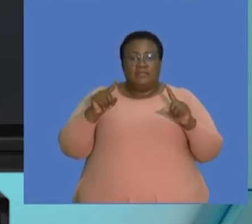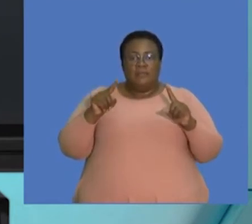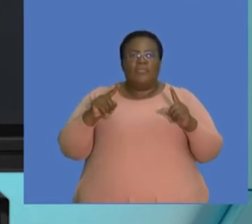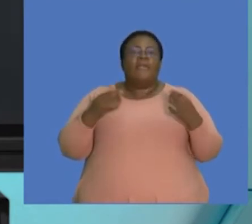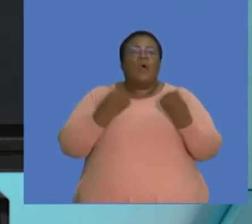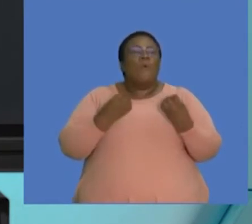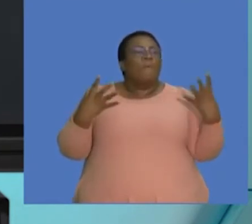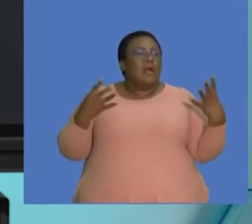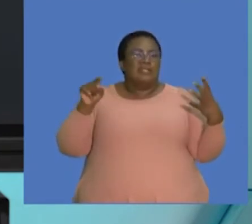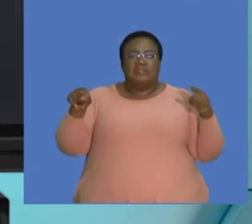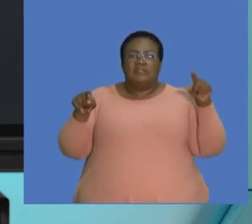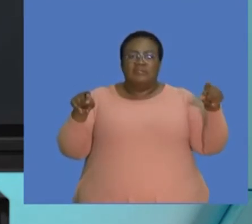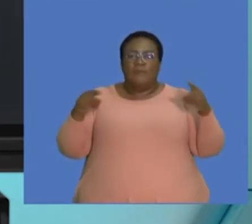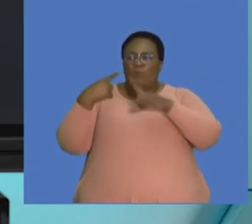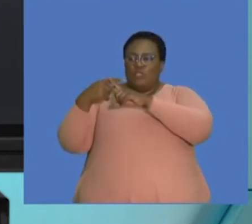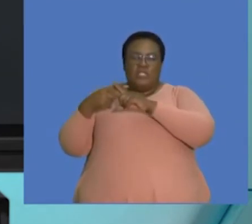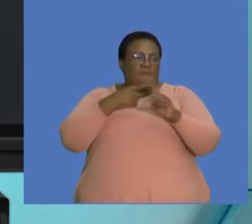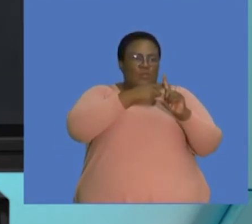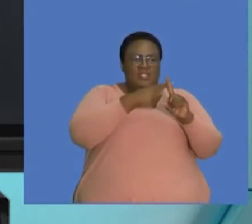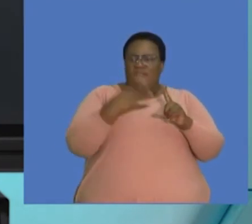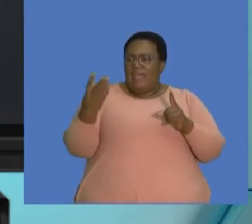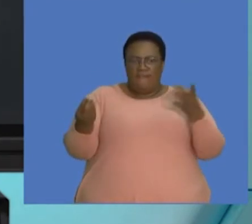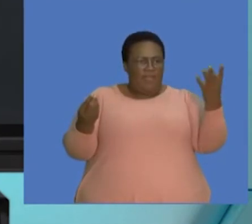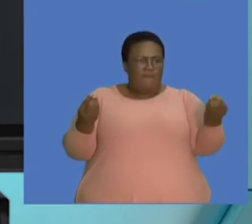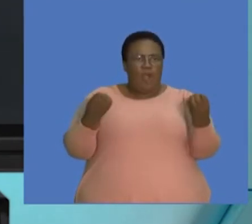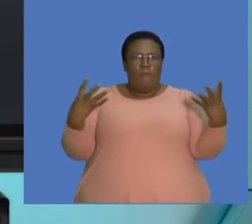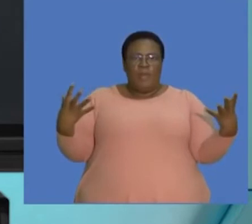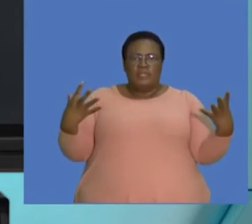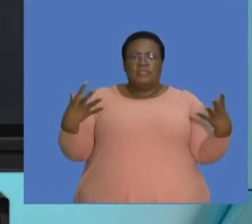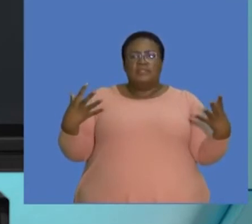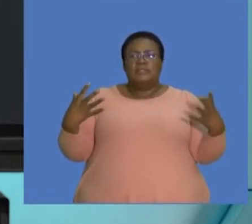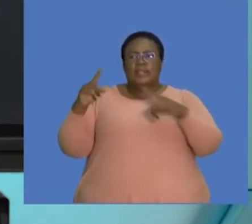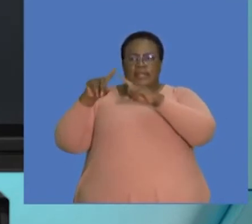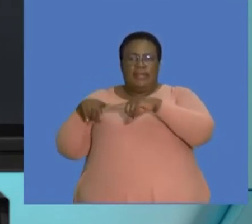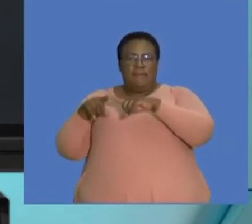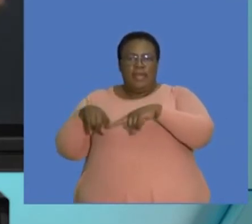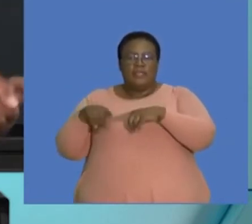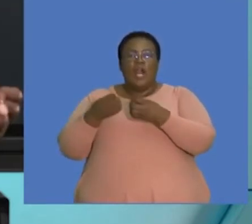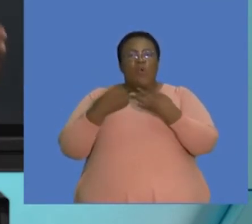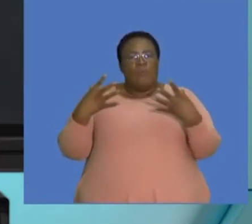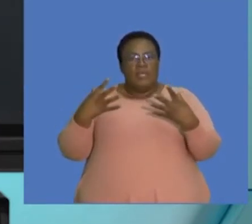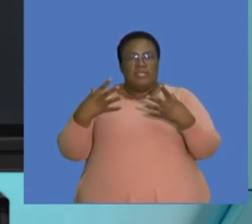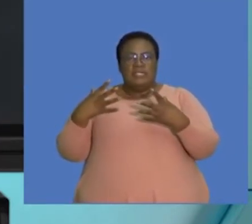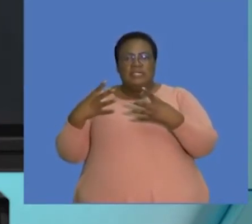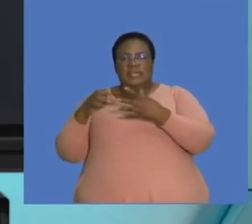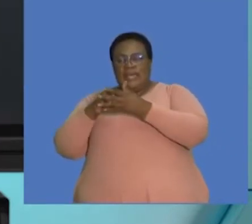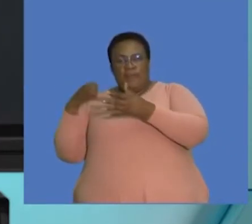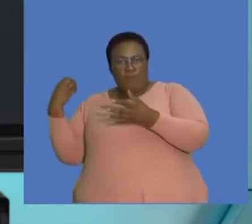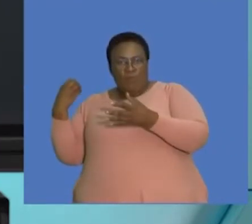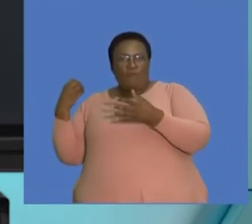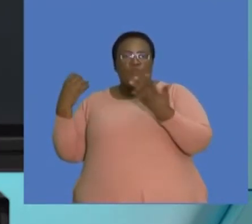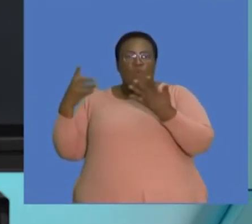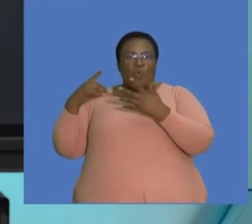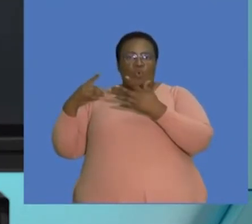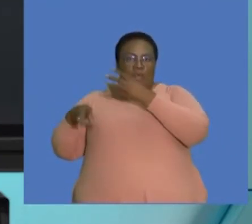will obviously vary based on the number of electrons that were removed or that were added to acquire